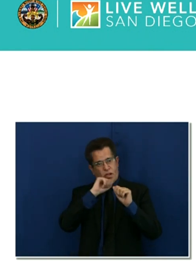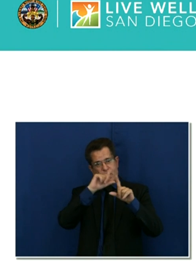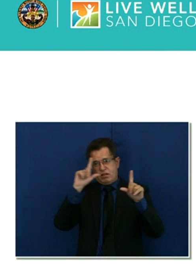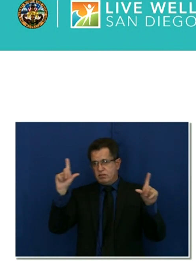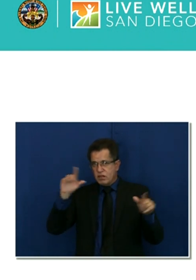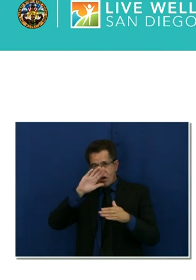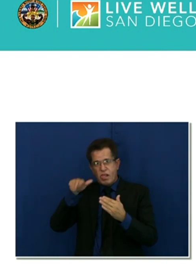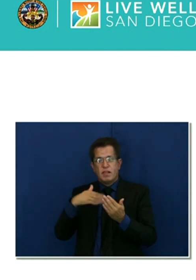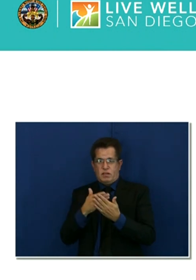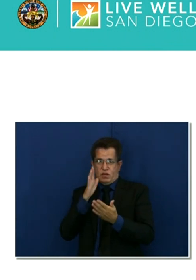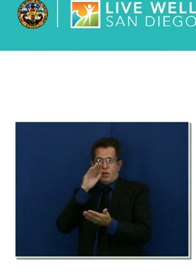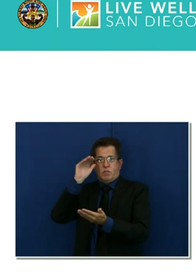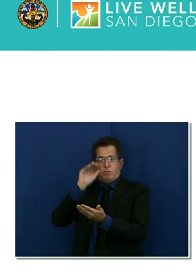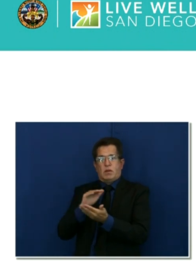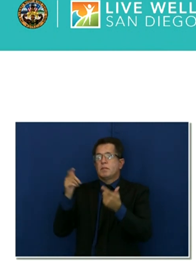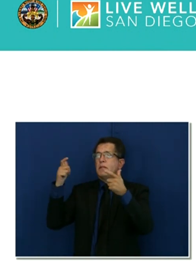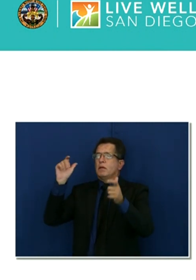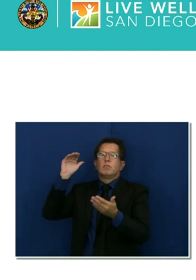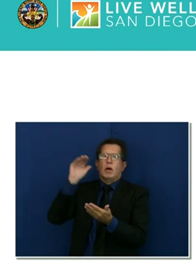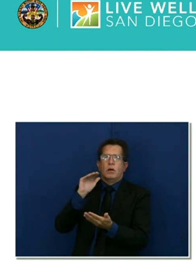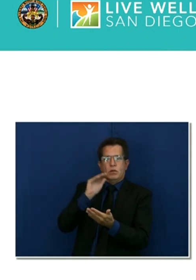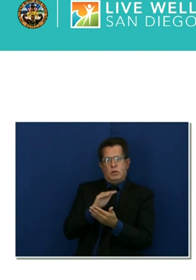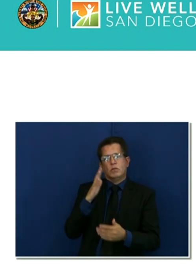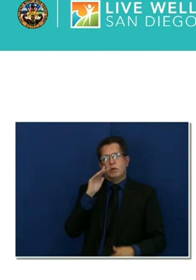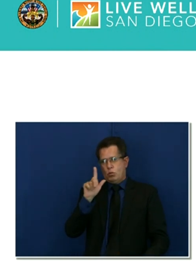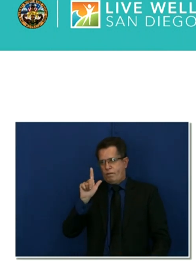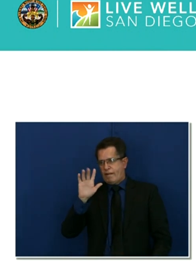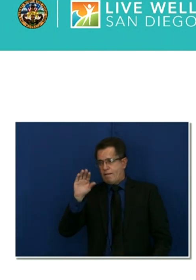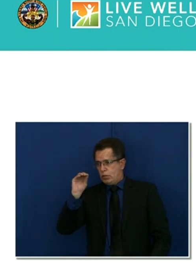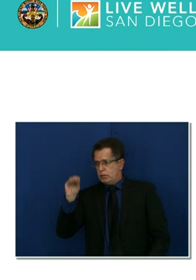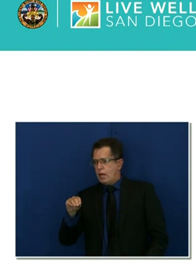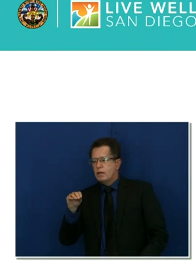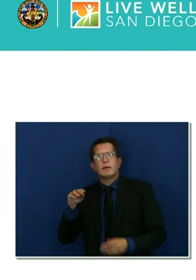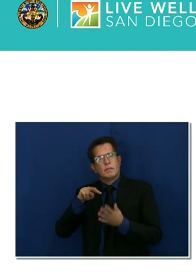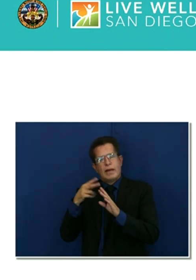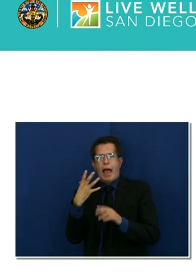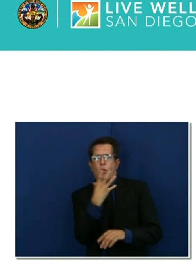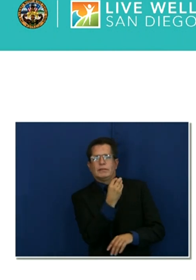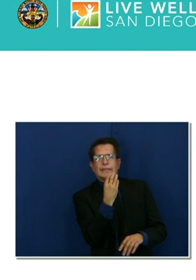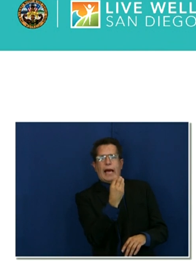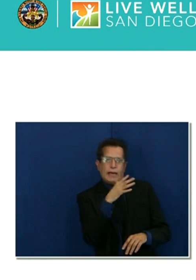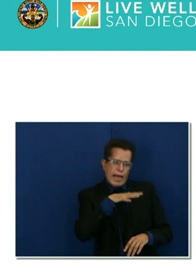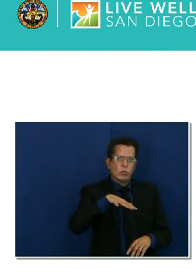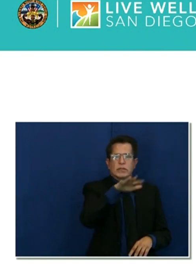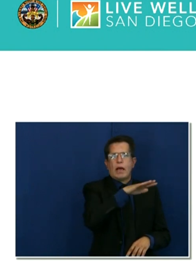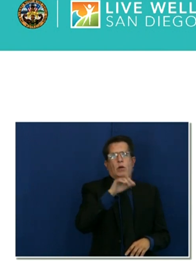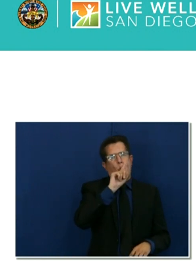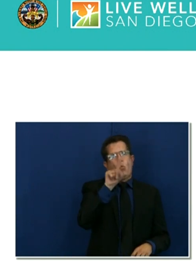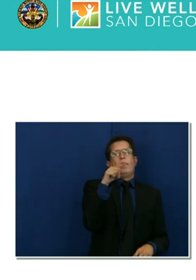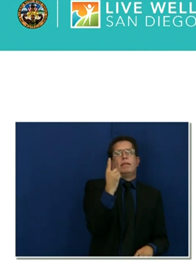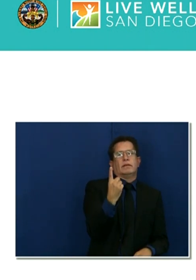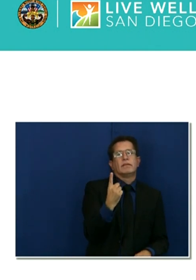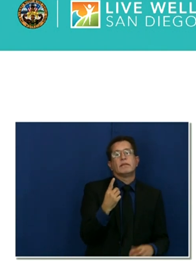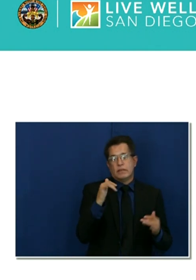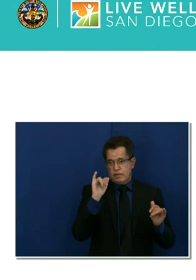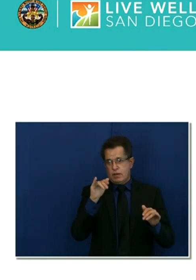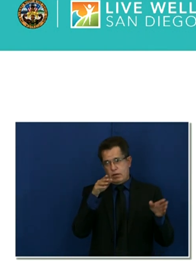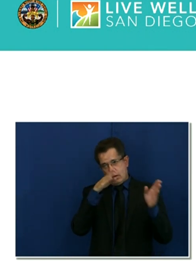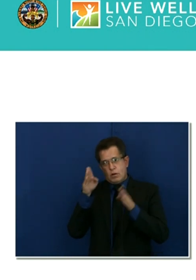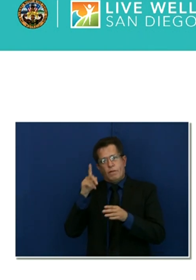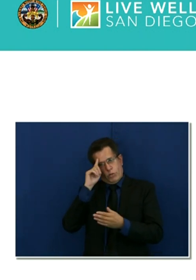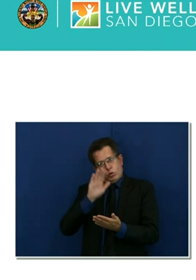They would go from 25% to outdoor only. And then lastly, for K through